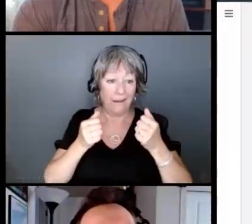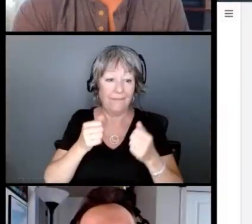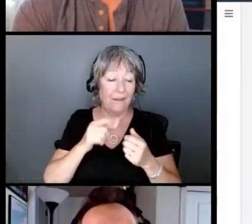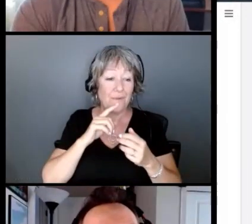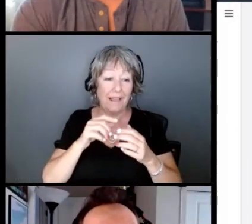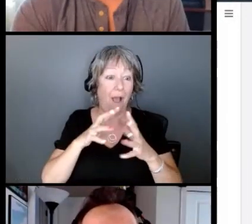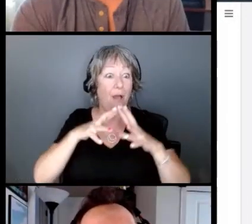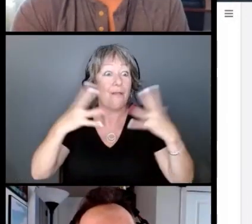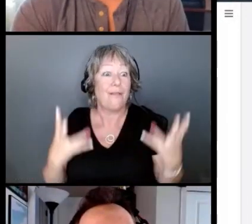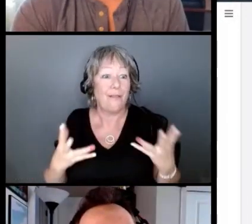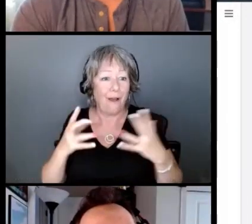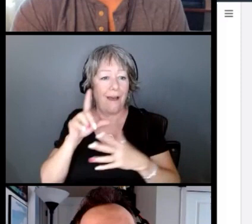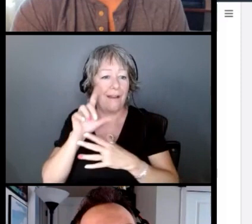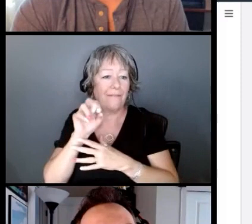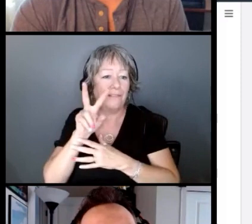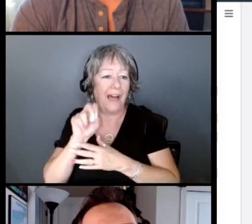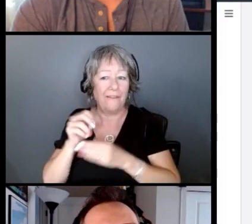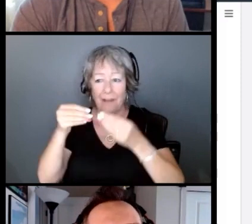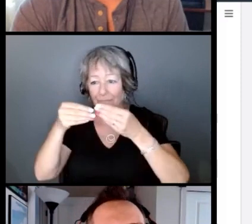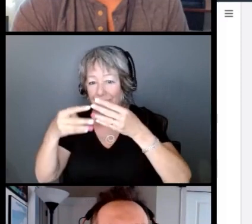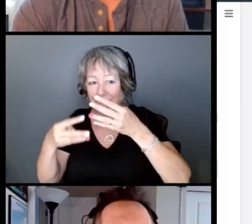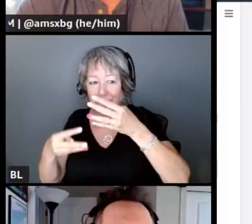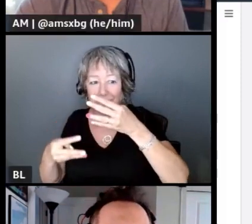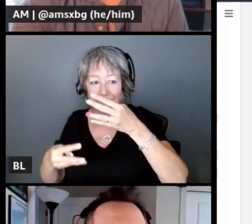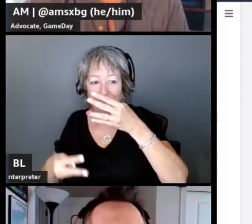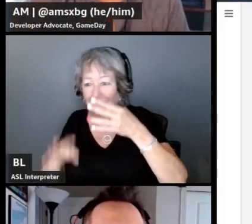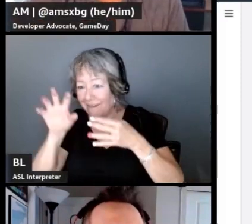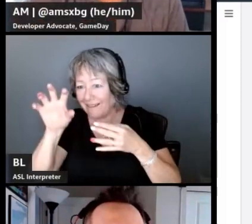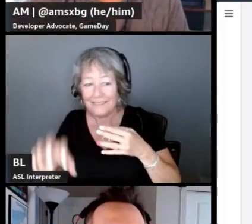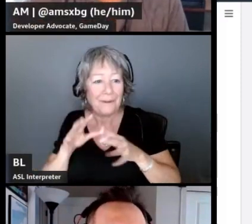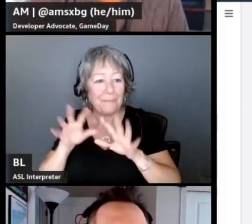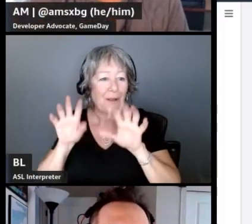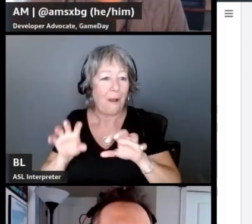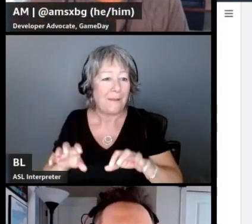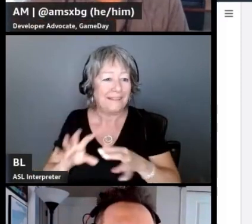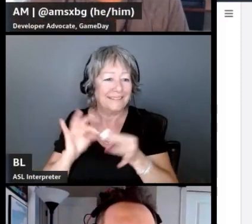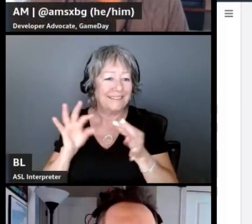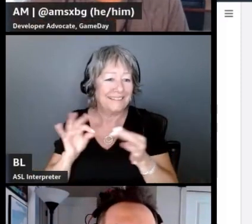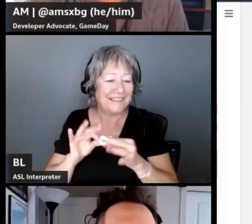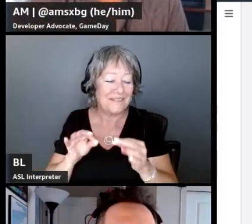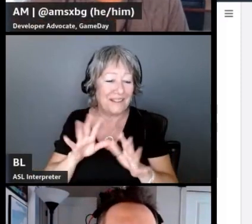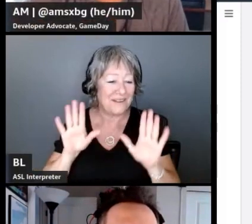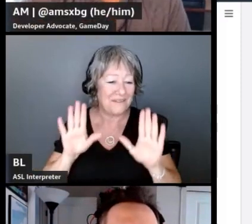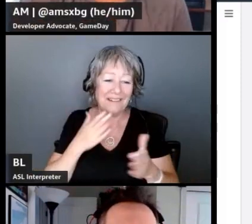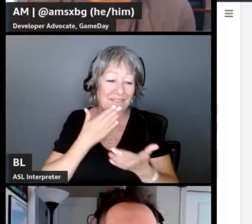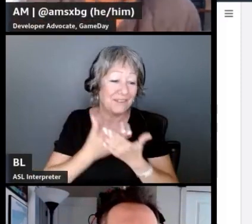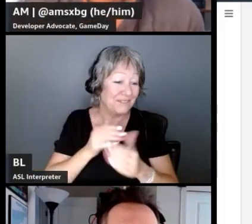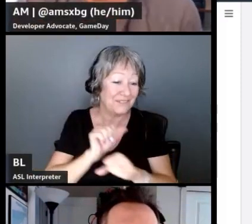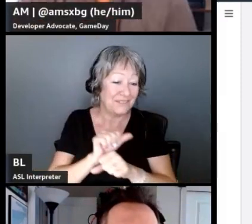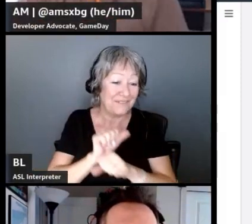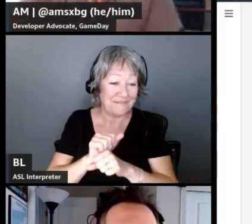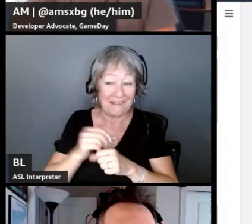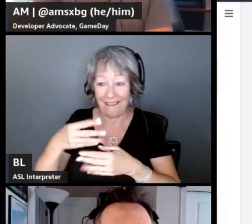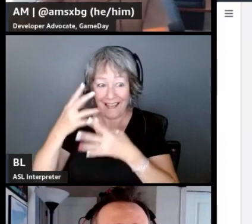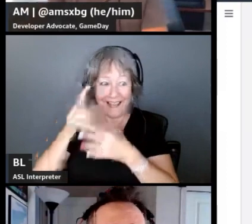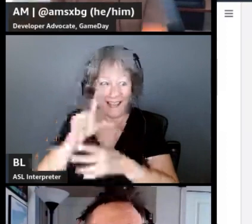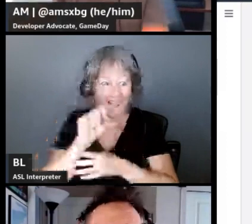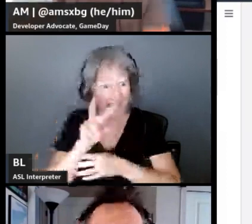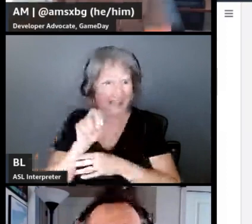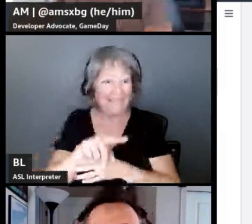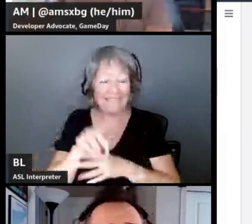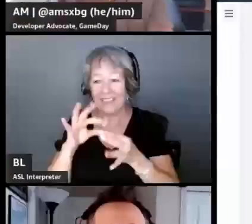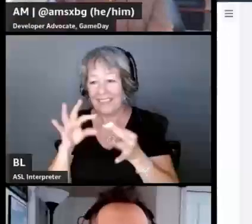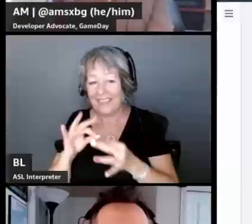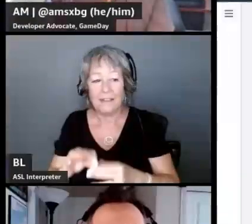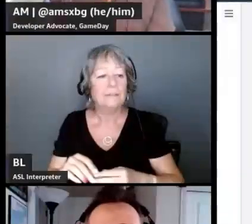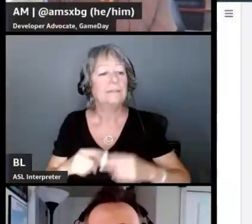sessions, an amazing session too. So keep it up. Keep it up. And I was going to say, I love 2